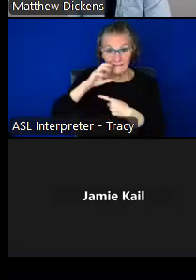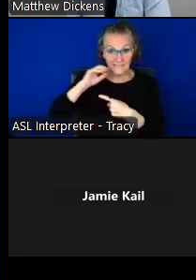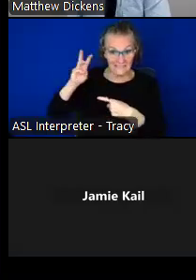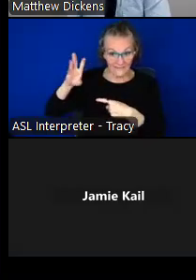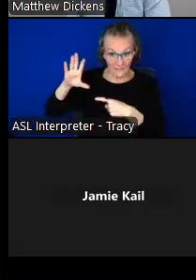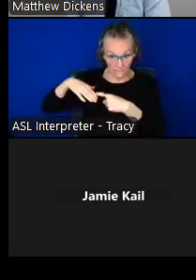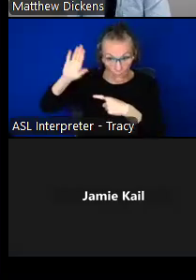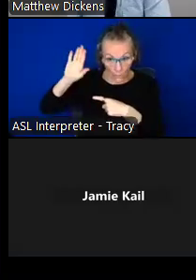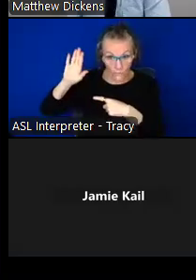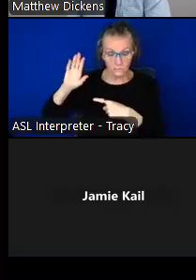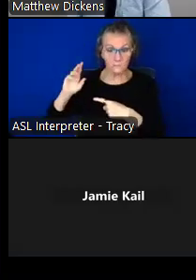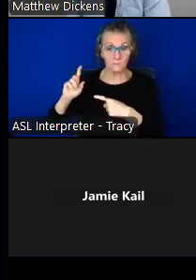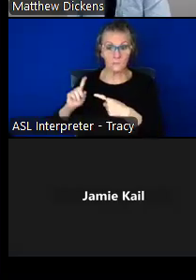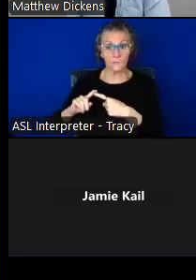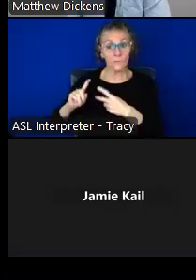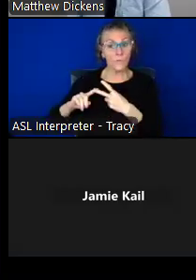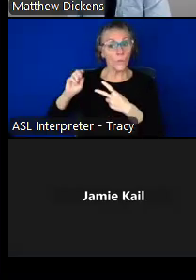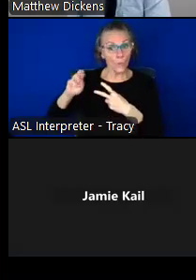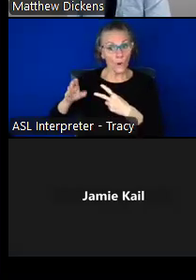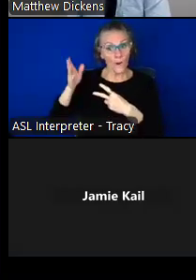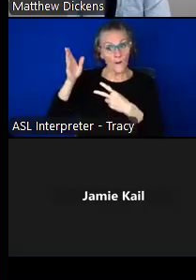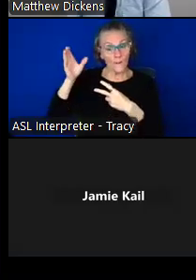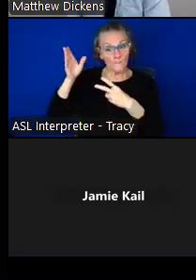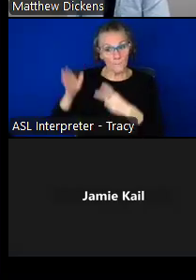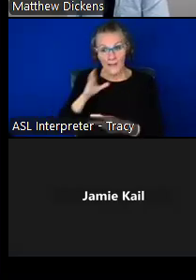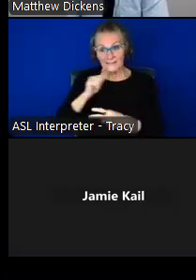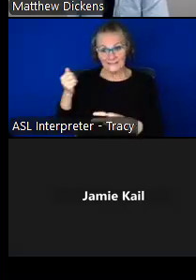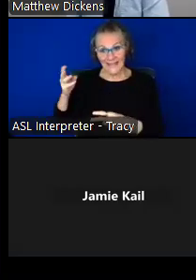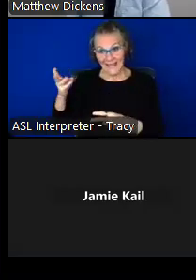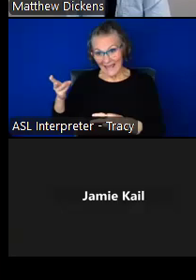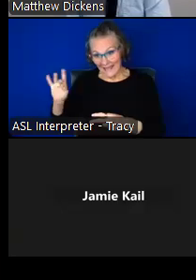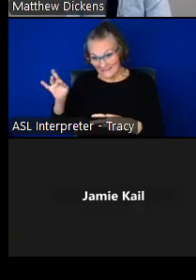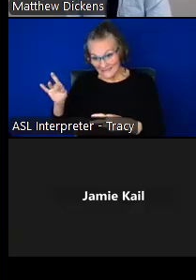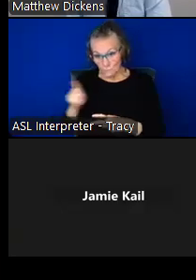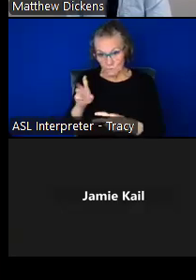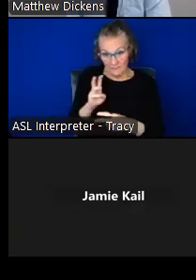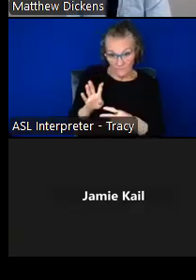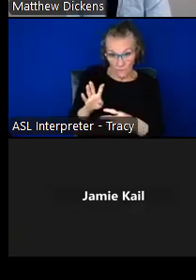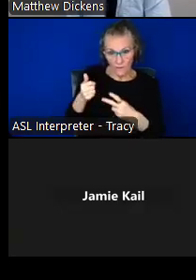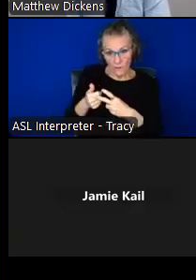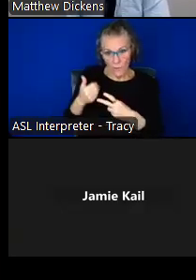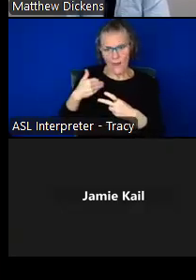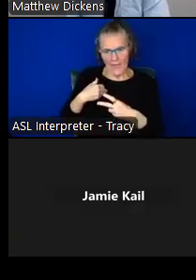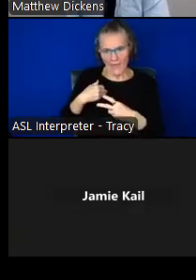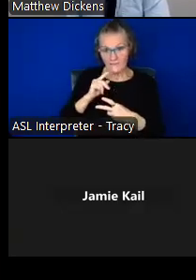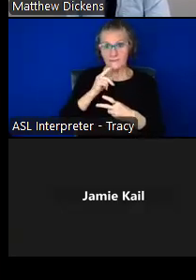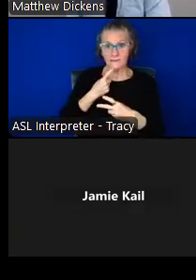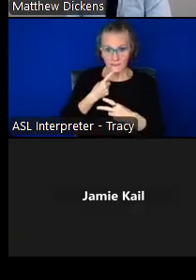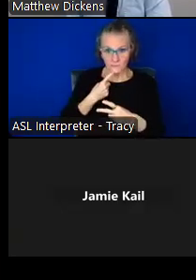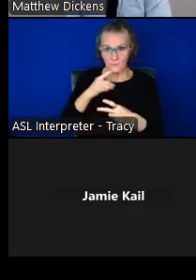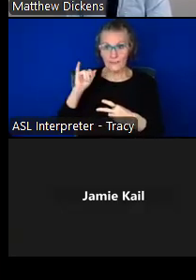or older, or an individual age 18 to 64 who is considered to have a substantial